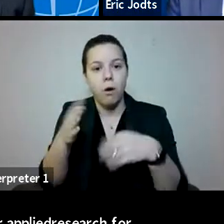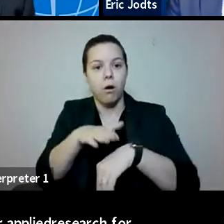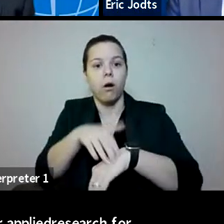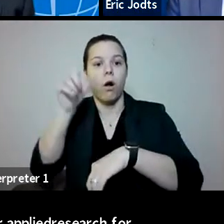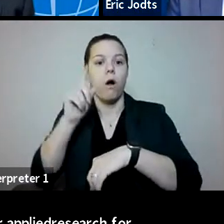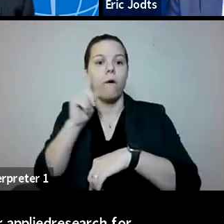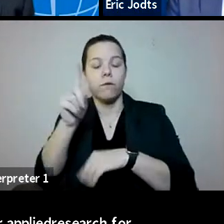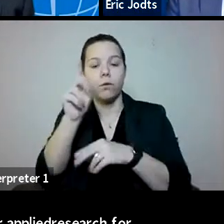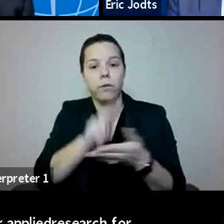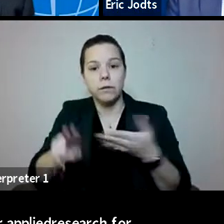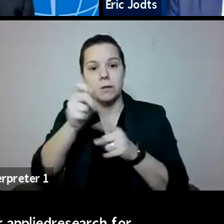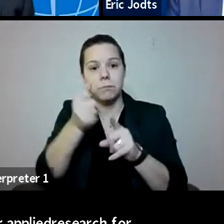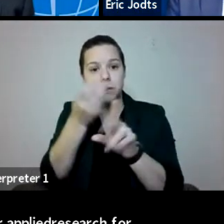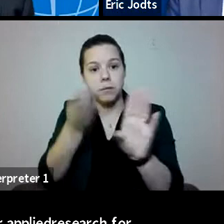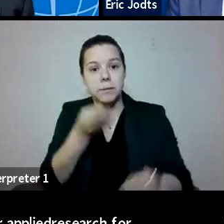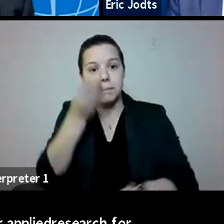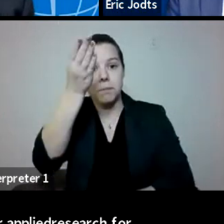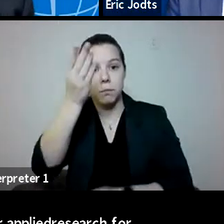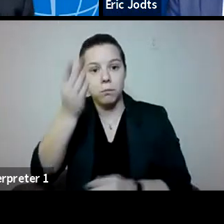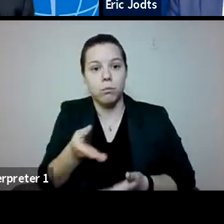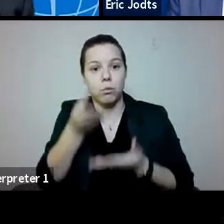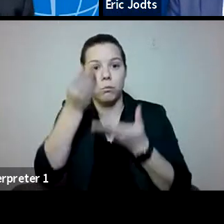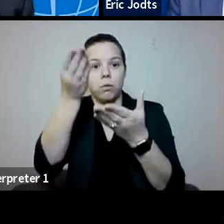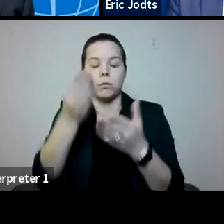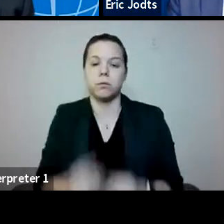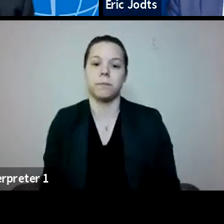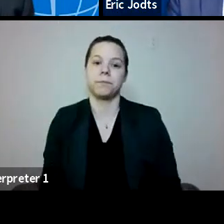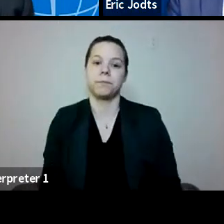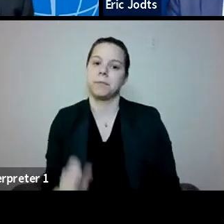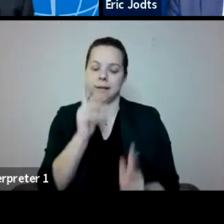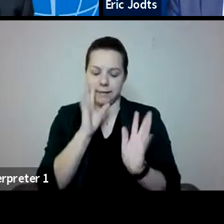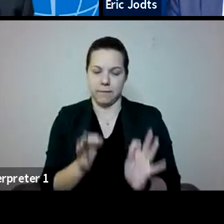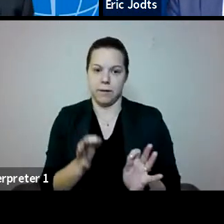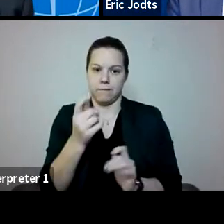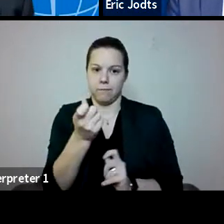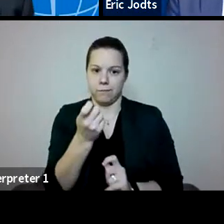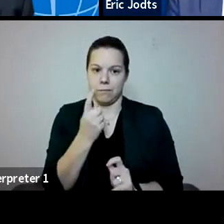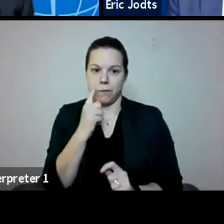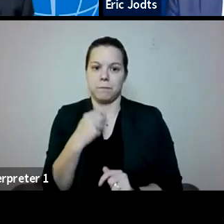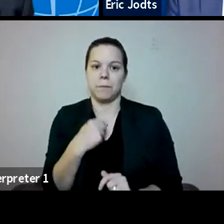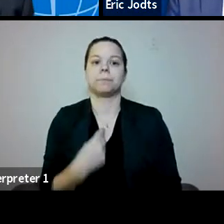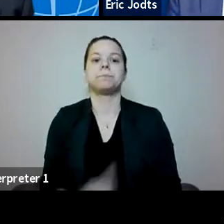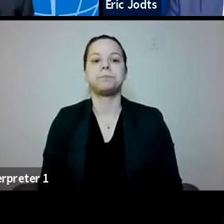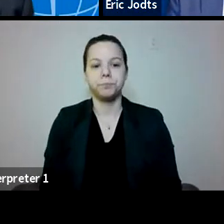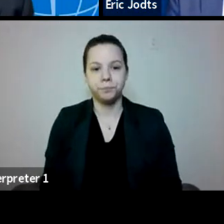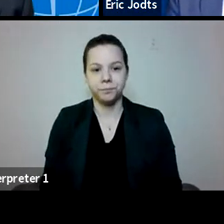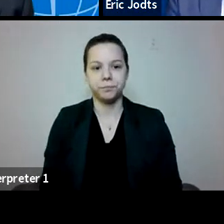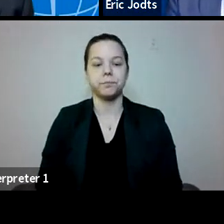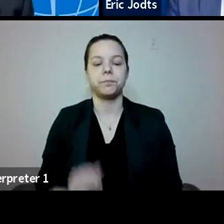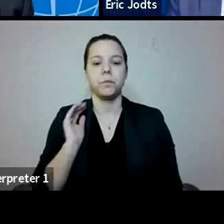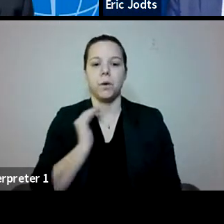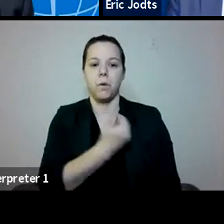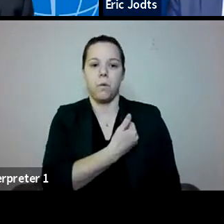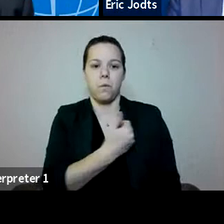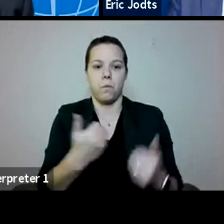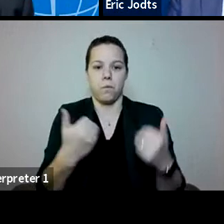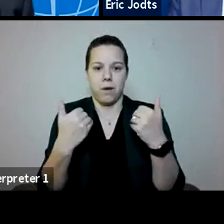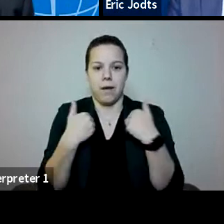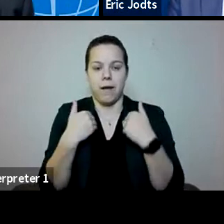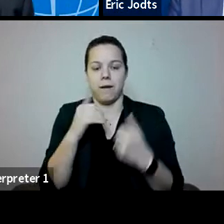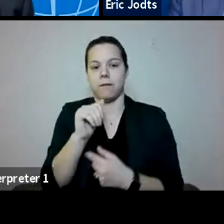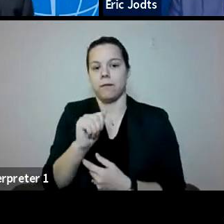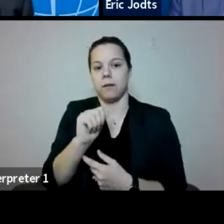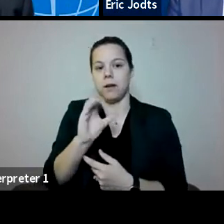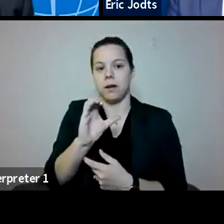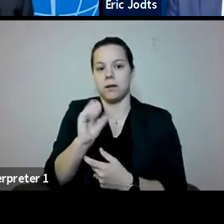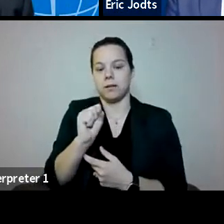universities to submit proposals? Yeah, it's definitely for me. So we have the Ascent